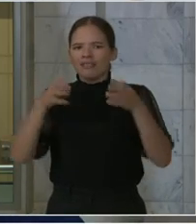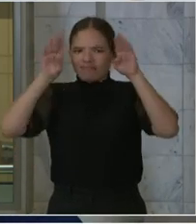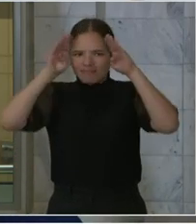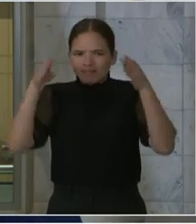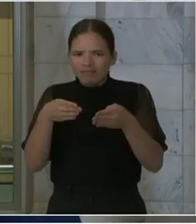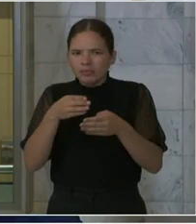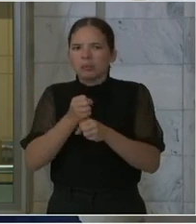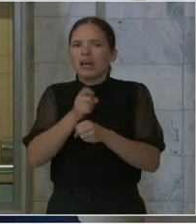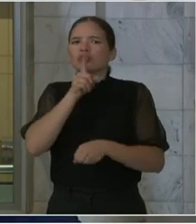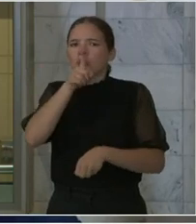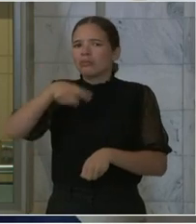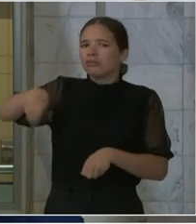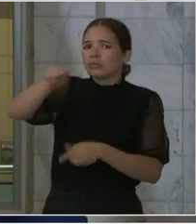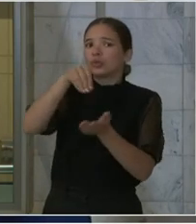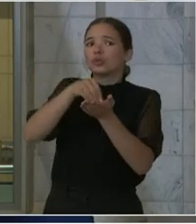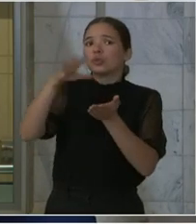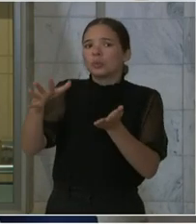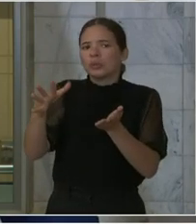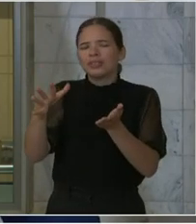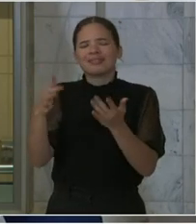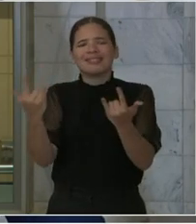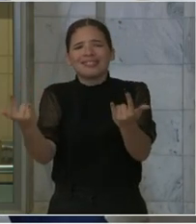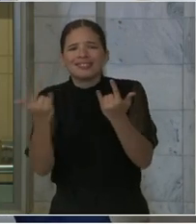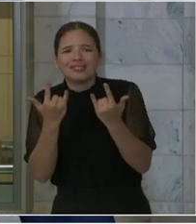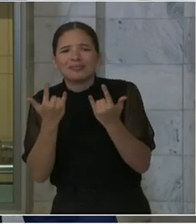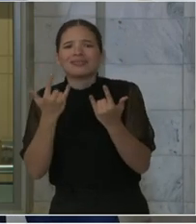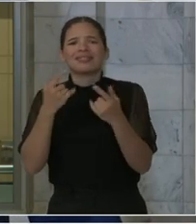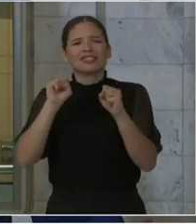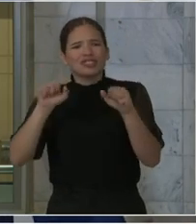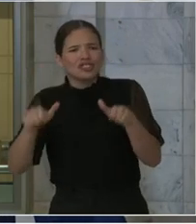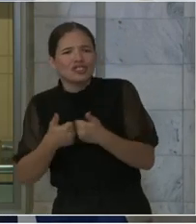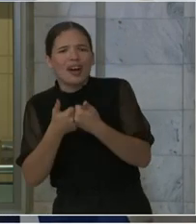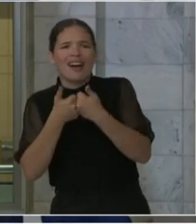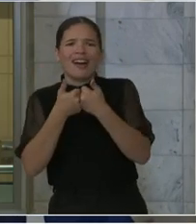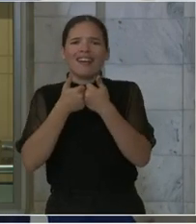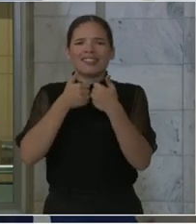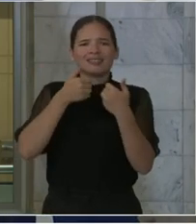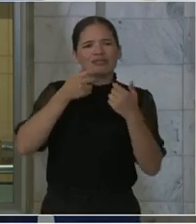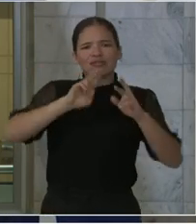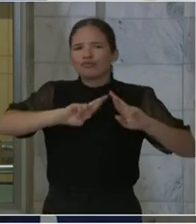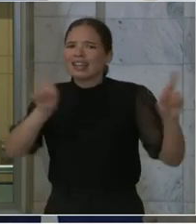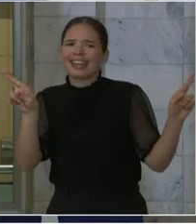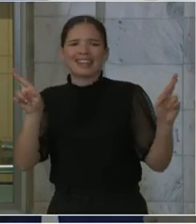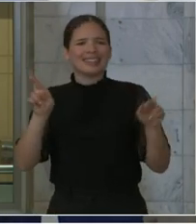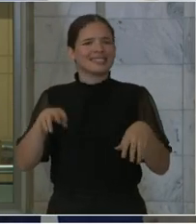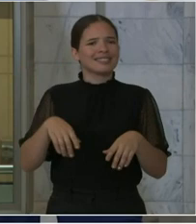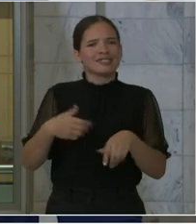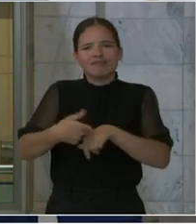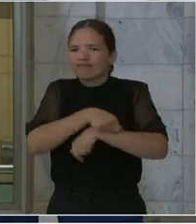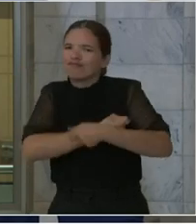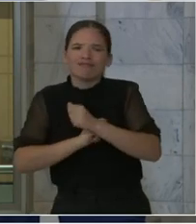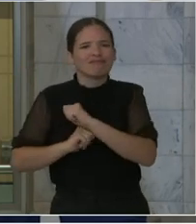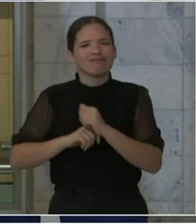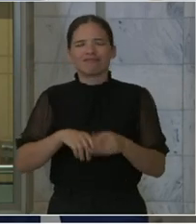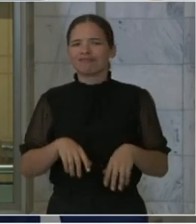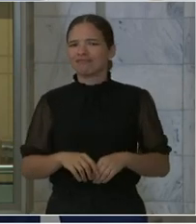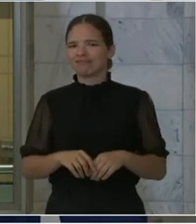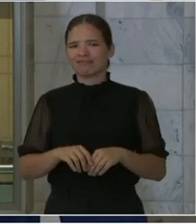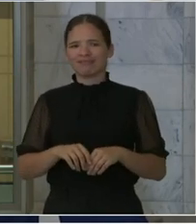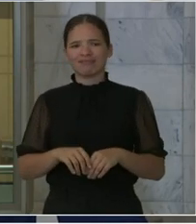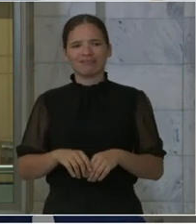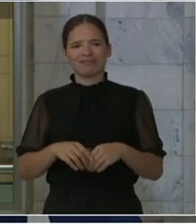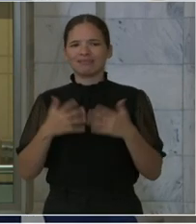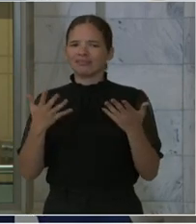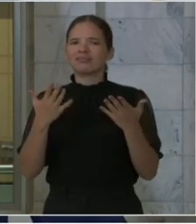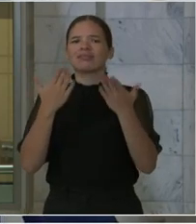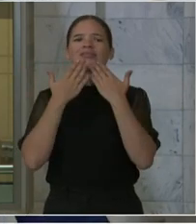and prepared. And our school leaders are a critical part of ensuring that that happens on a daily basis in our building. So we're grateful for all the work